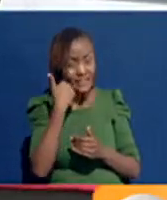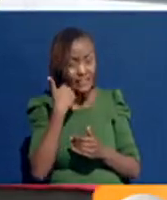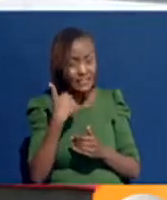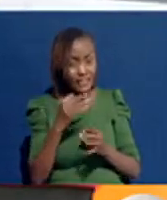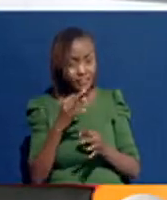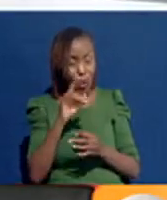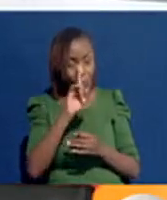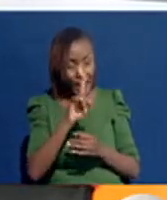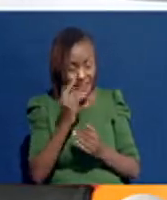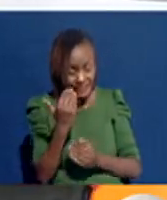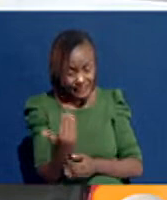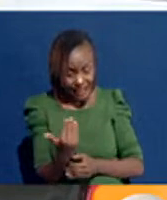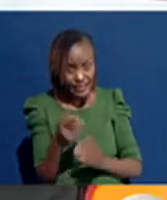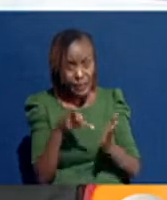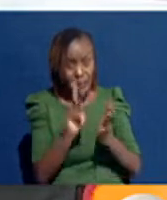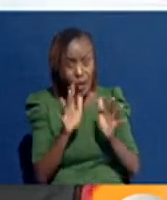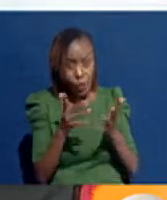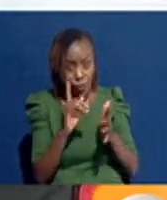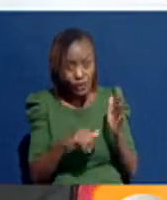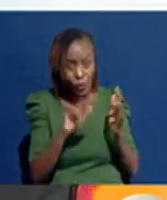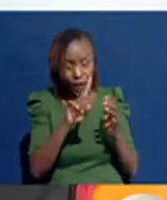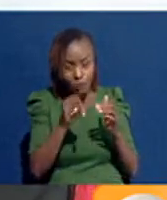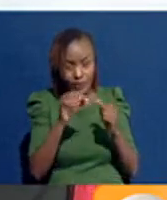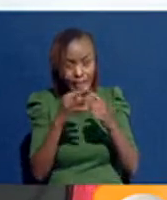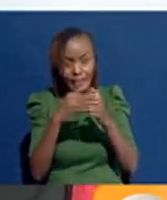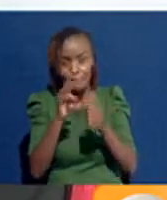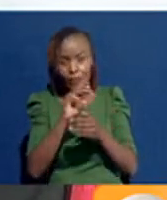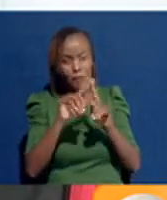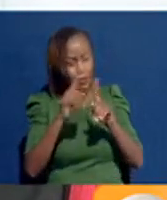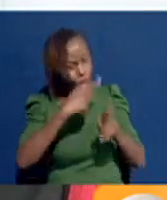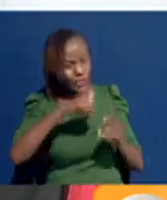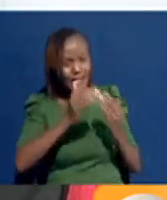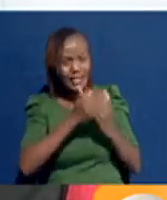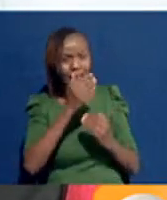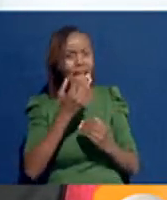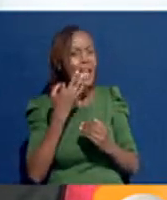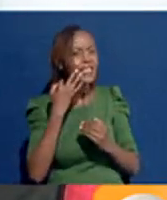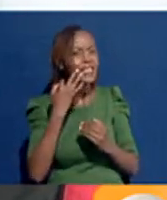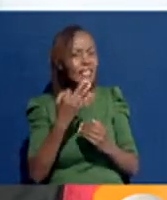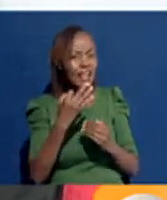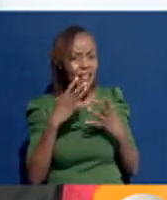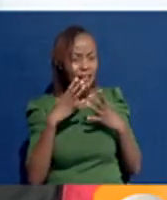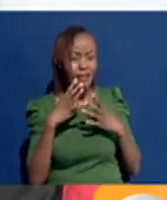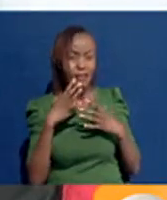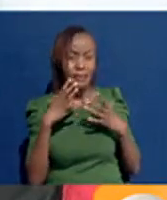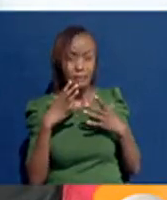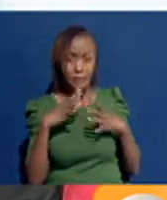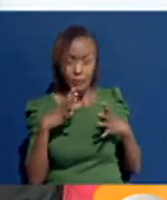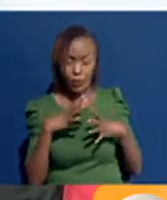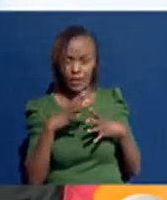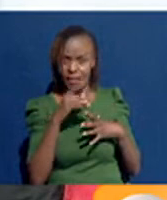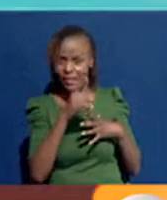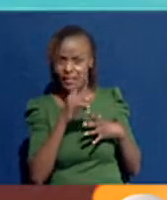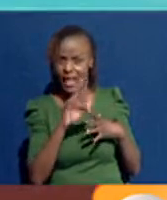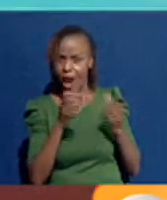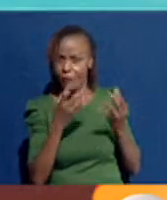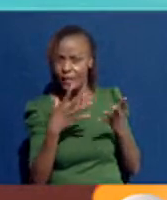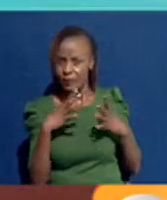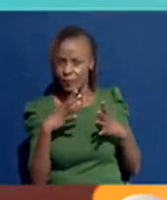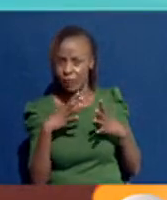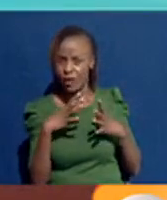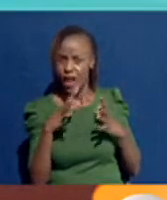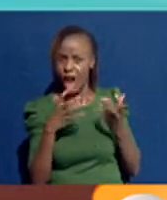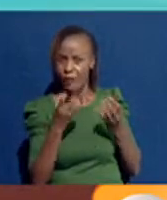million. So you can imagine if you are calling about, we have called about 300 of them. Mm-hmm. How much are we spent? It is a lot. And don't